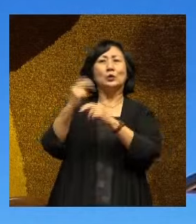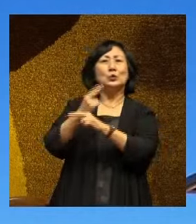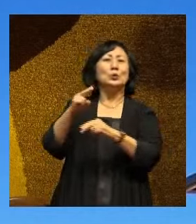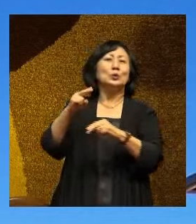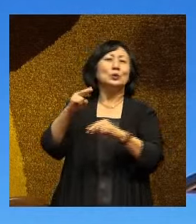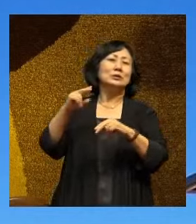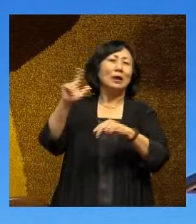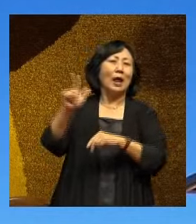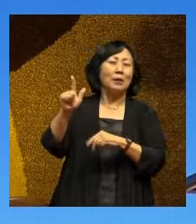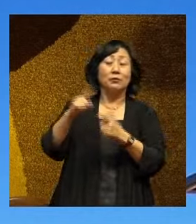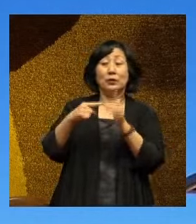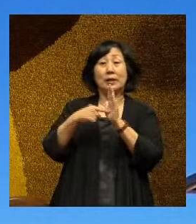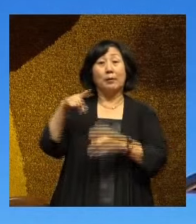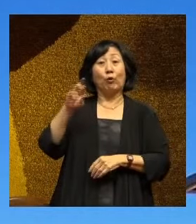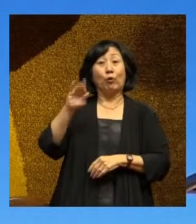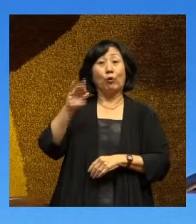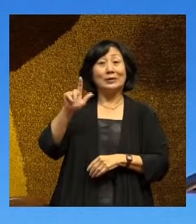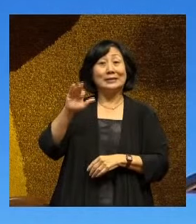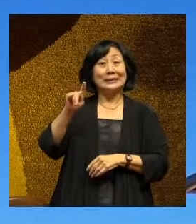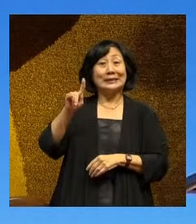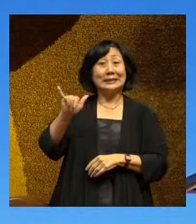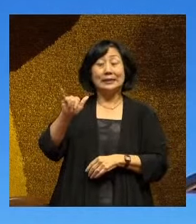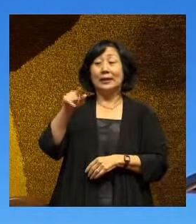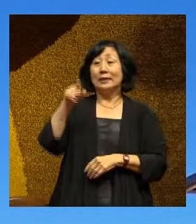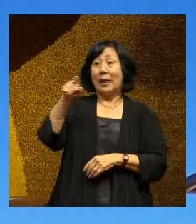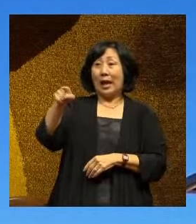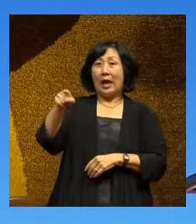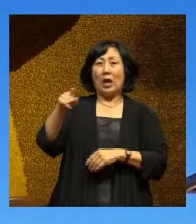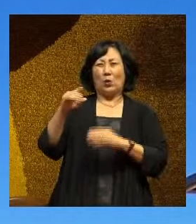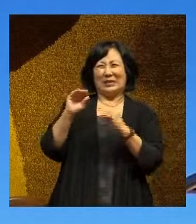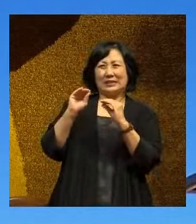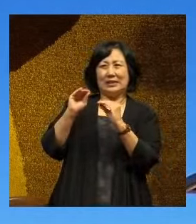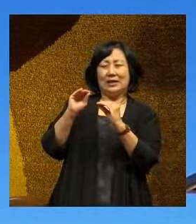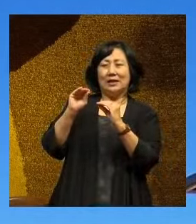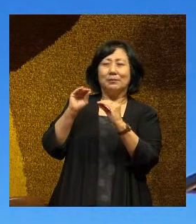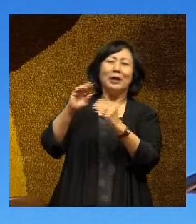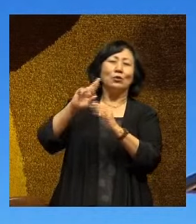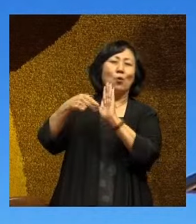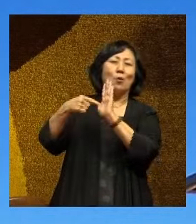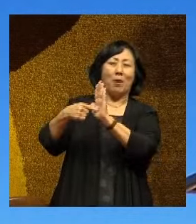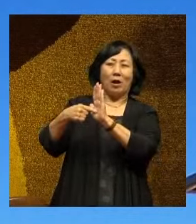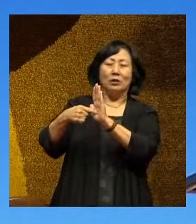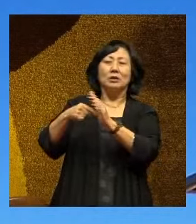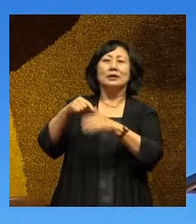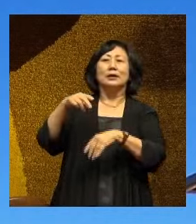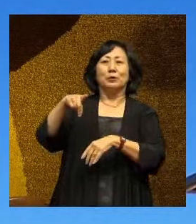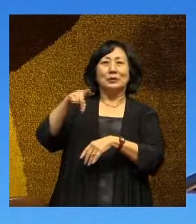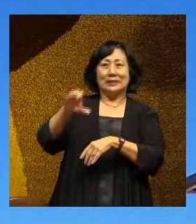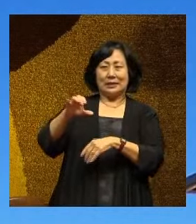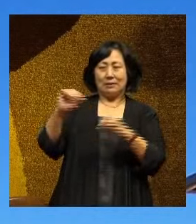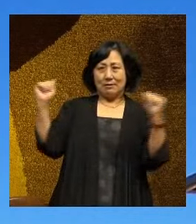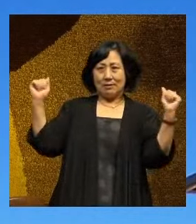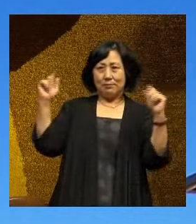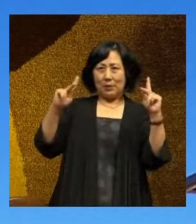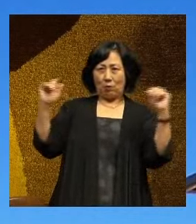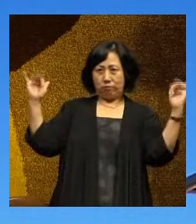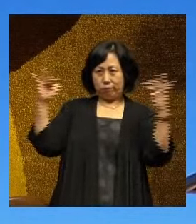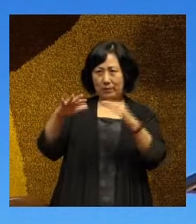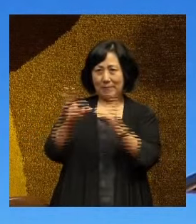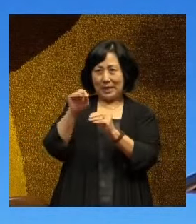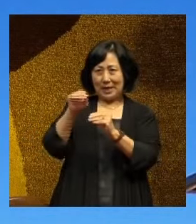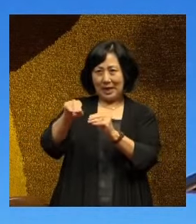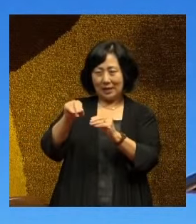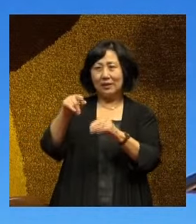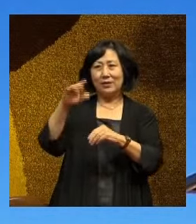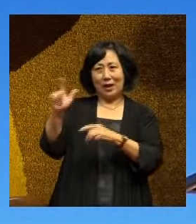other libraries across the state, a place where groups can meet and exchange ideas. We want them to